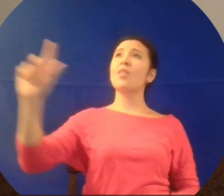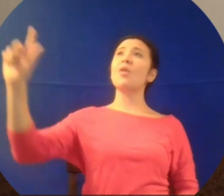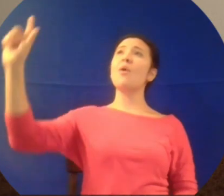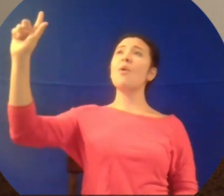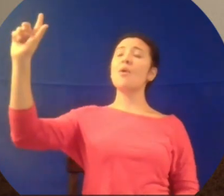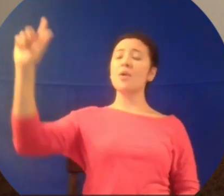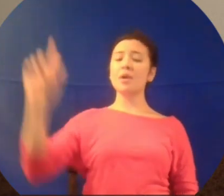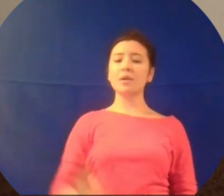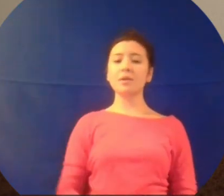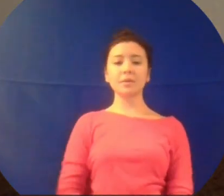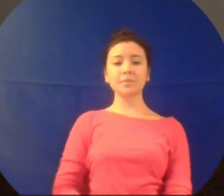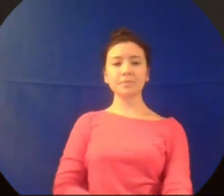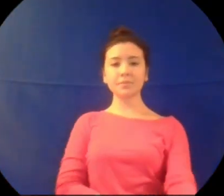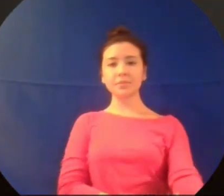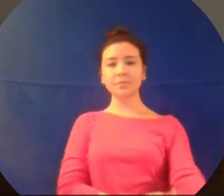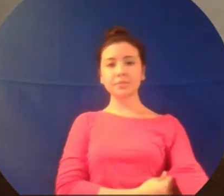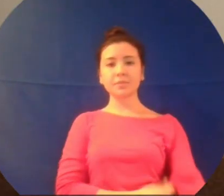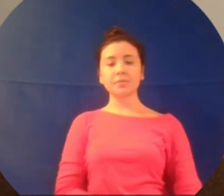Lord.